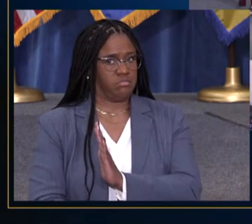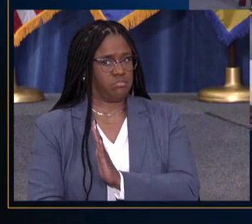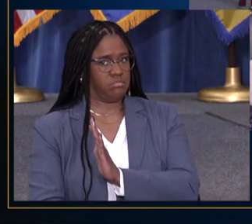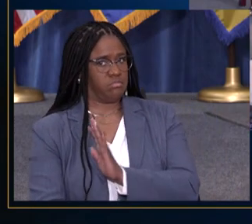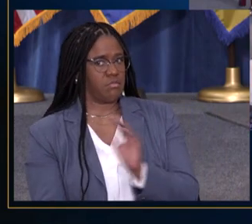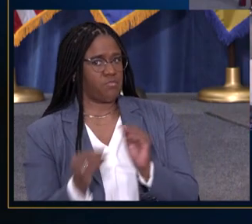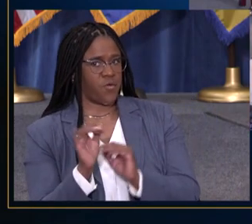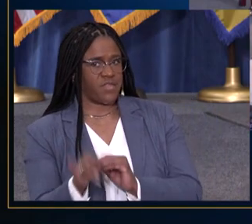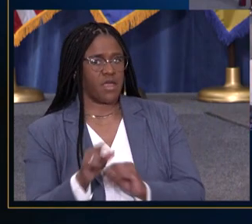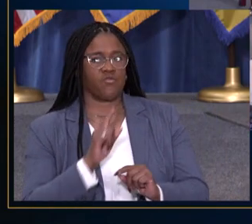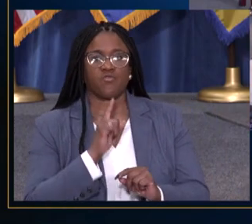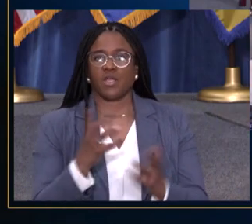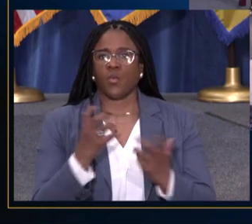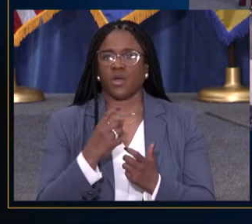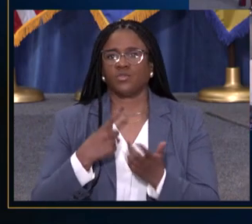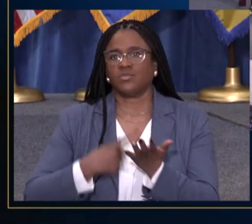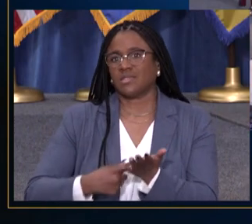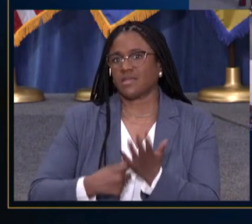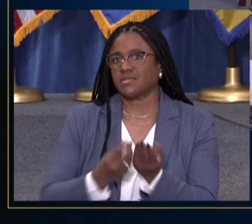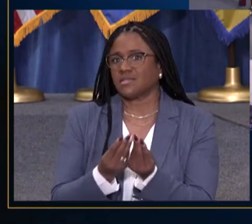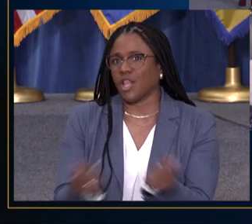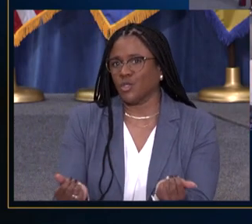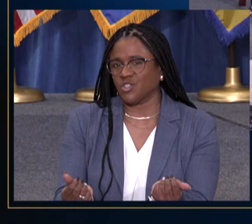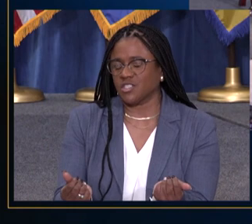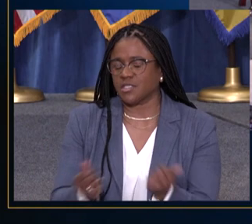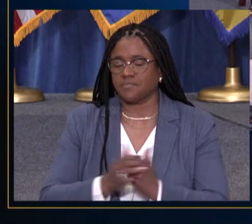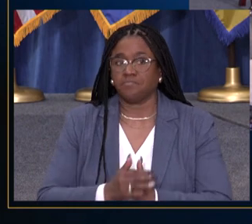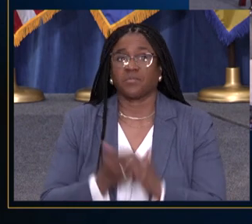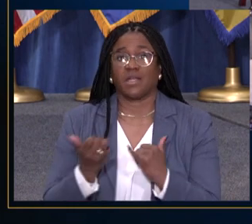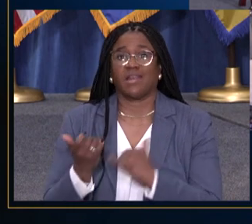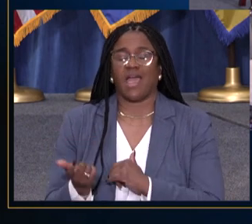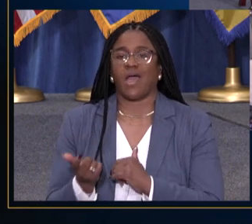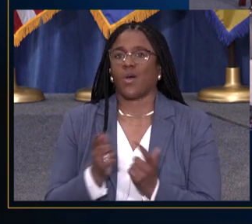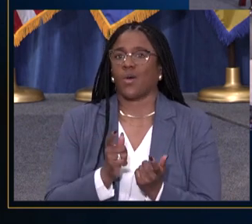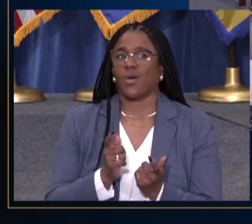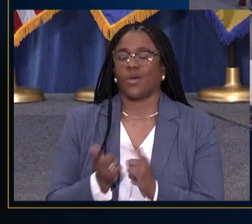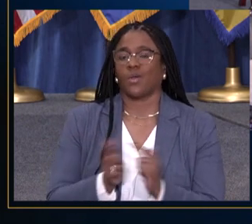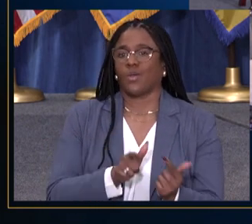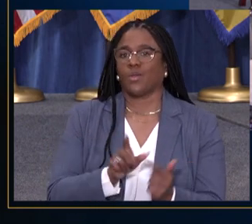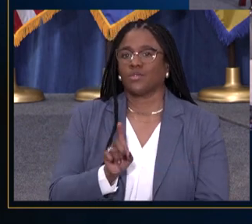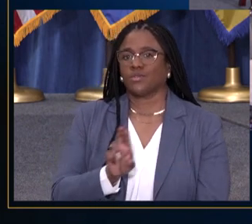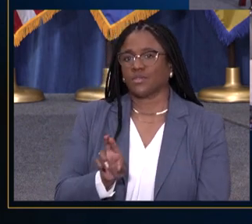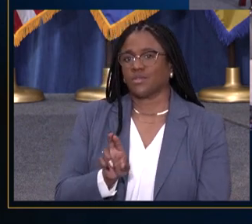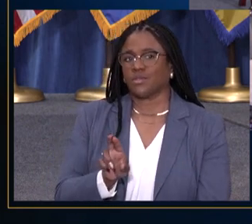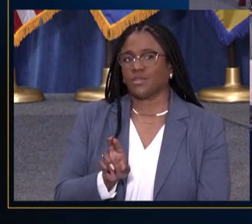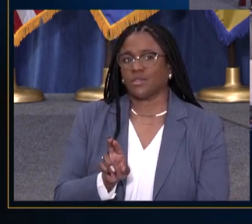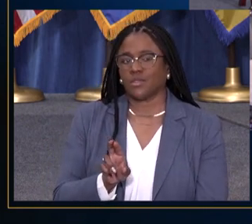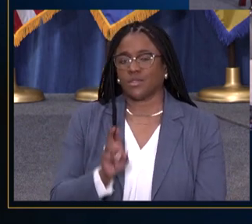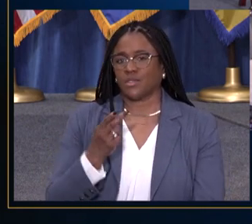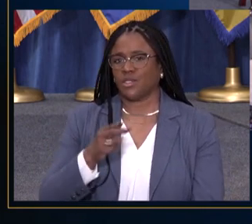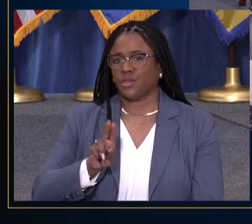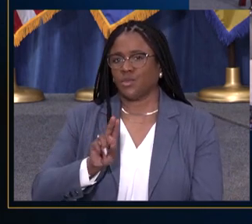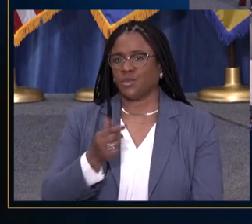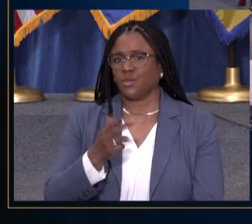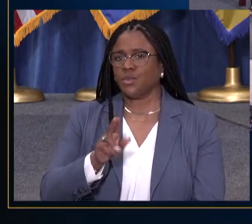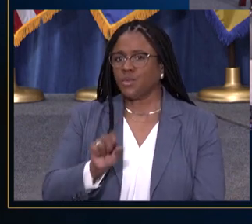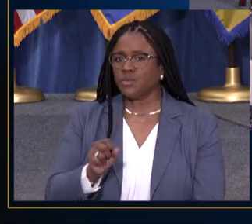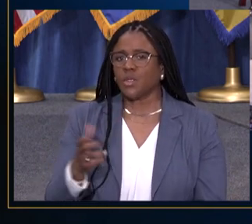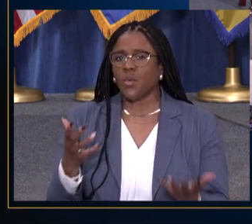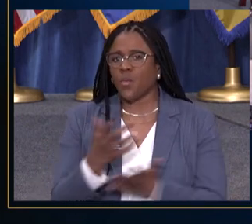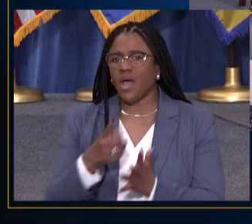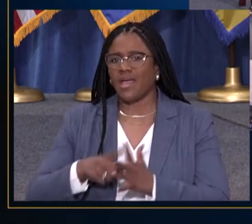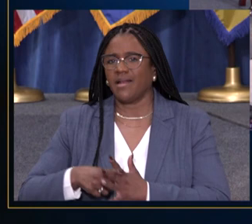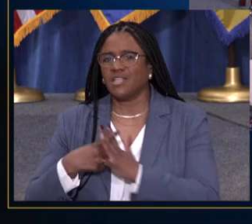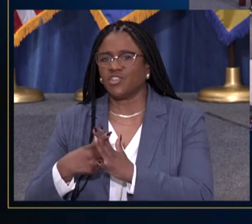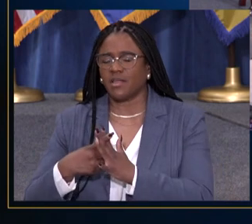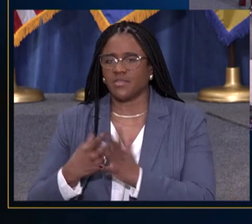really want to talk through some of the solutions in that space. I'm going to turn it now to Dr. Hughes. What initiatives, we'll hit the